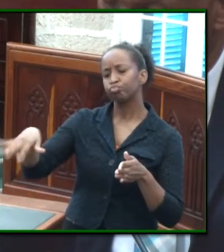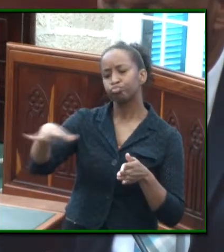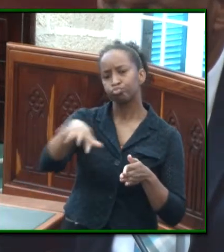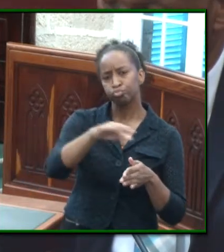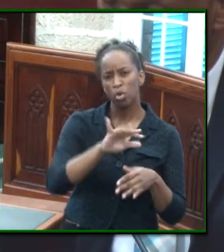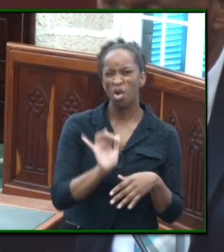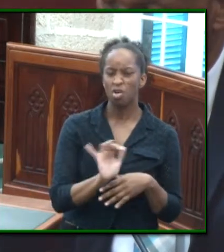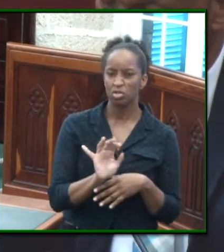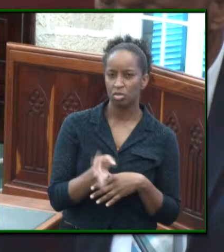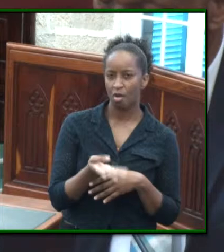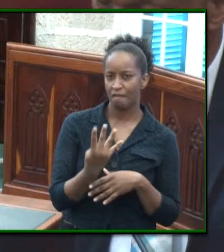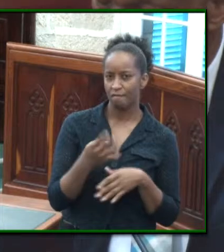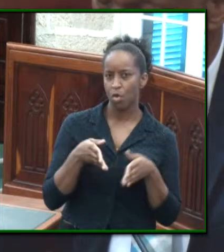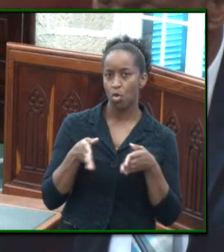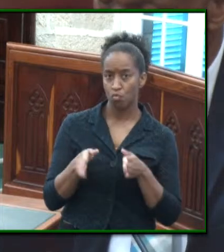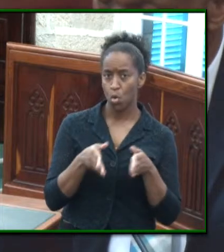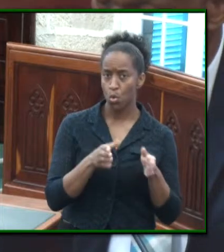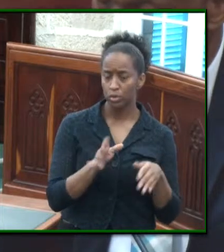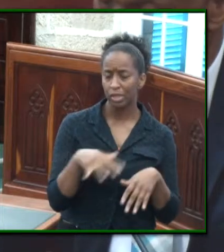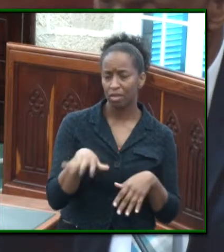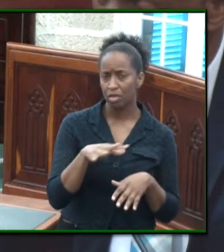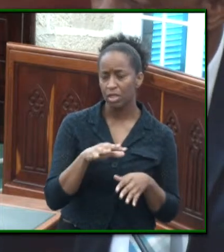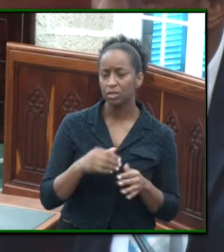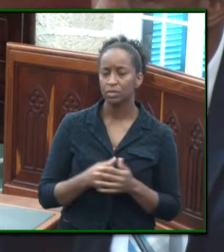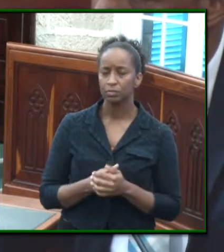on. And added to that,